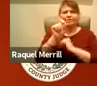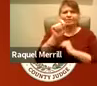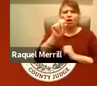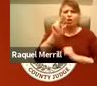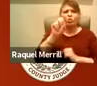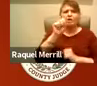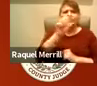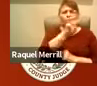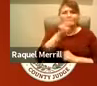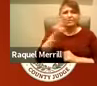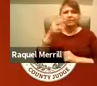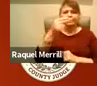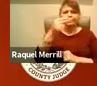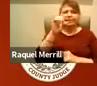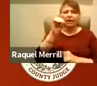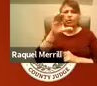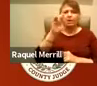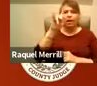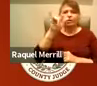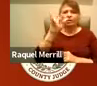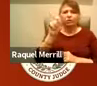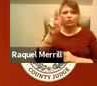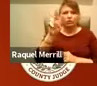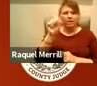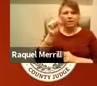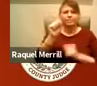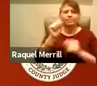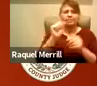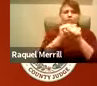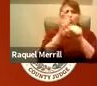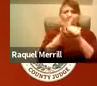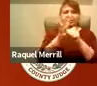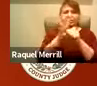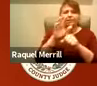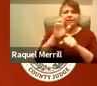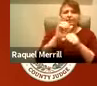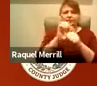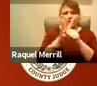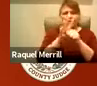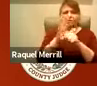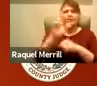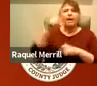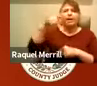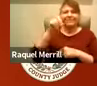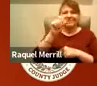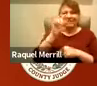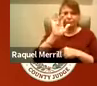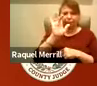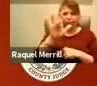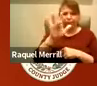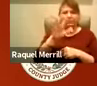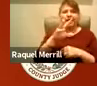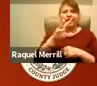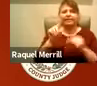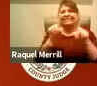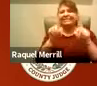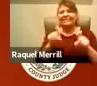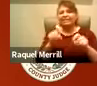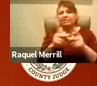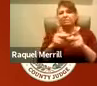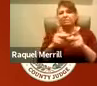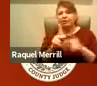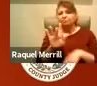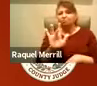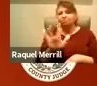hidalgocounty.us. Click coronavirus updates on the banner there, and then you can also click for testing sites, and you'll be able